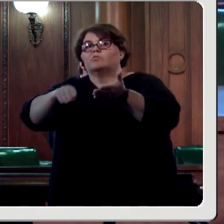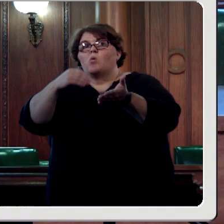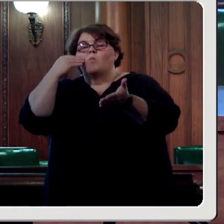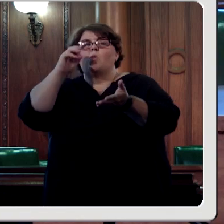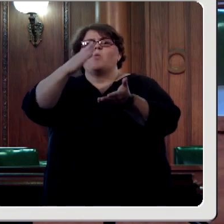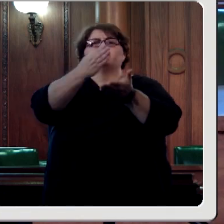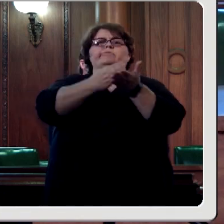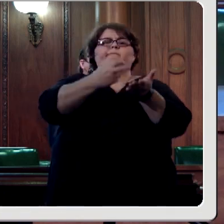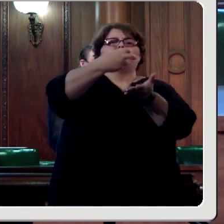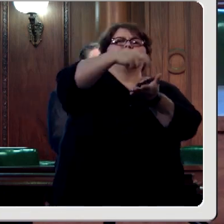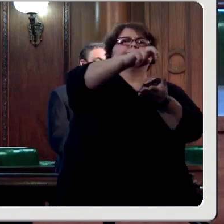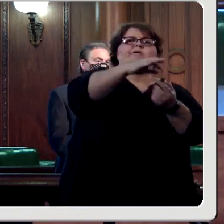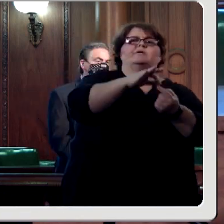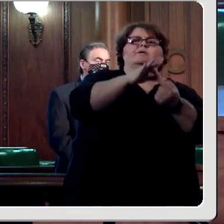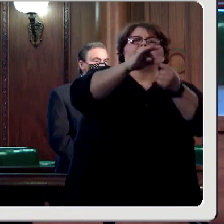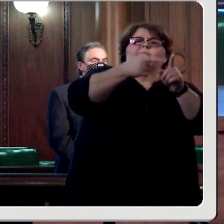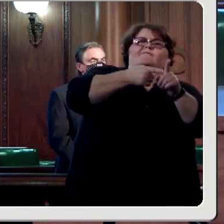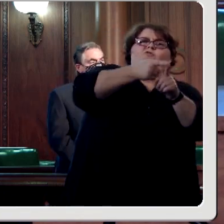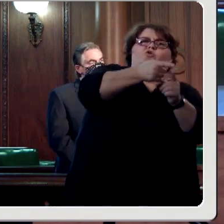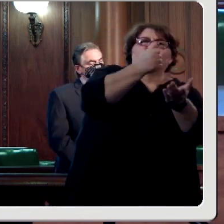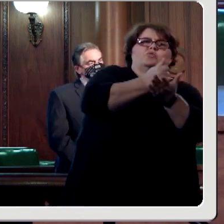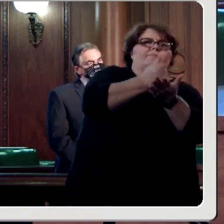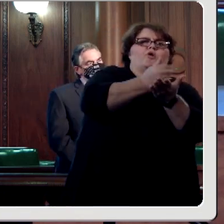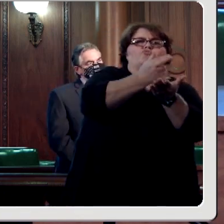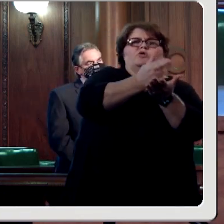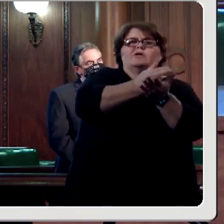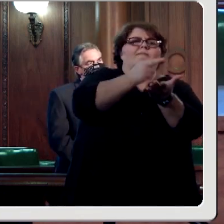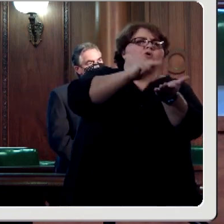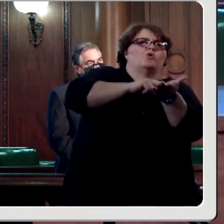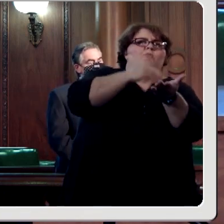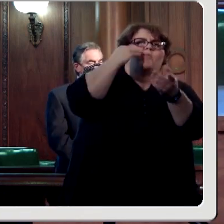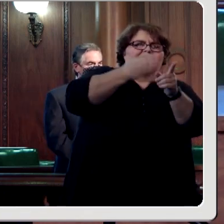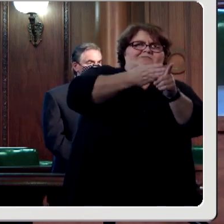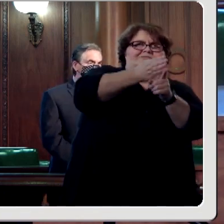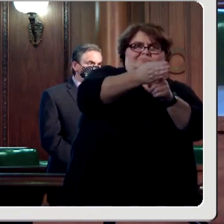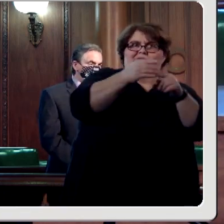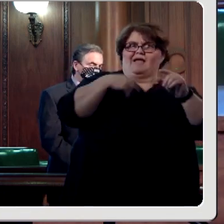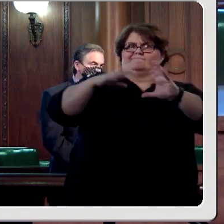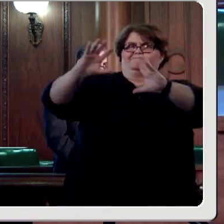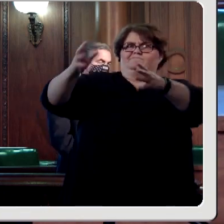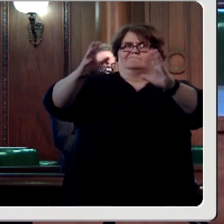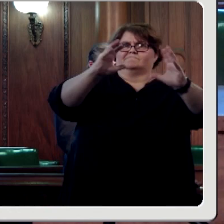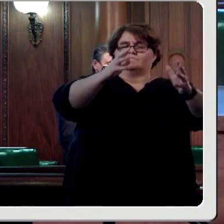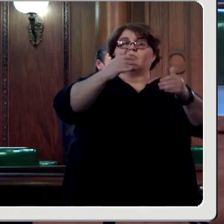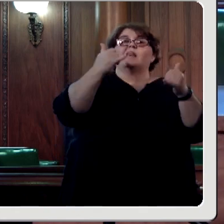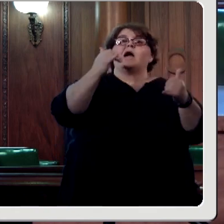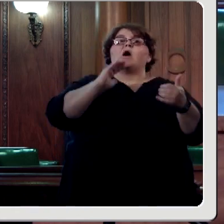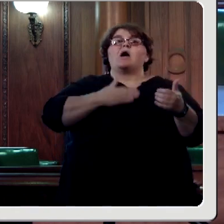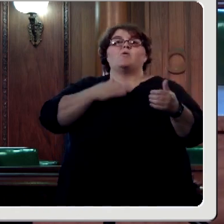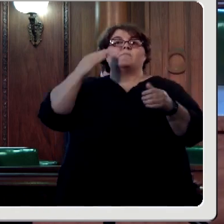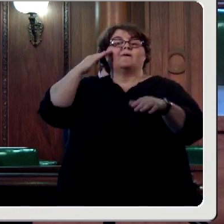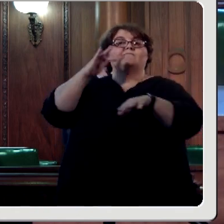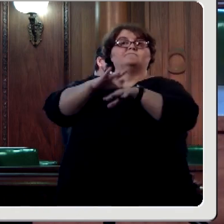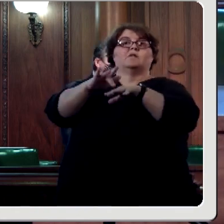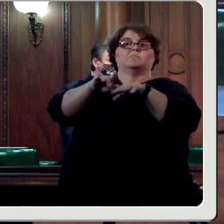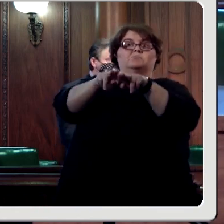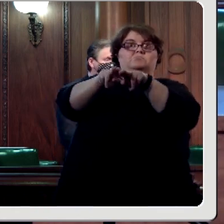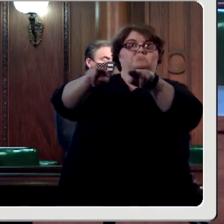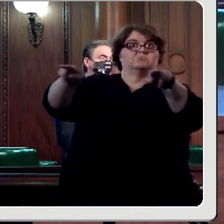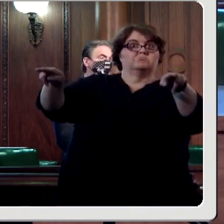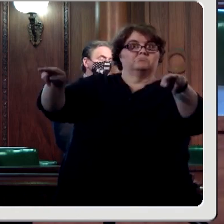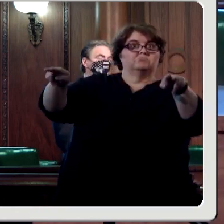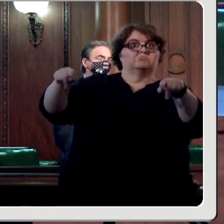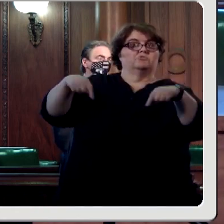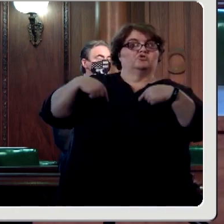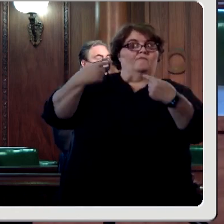Currently, at Bay State, we have 15 patients hospitalized. None of those are in the intensive